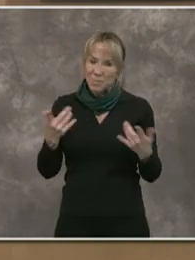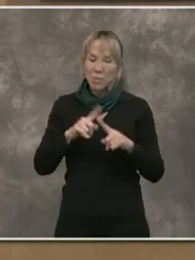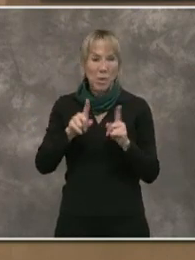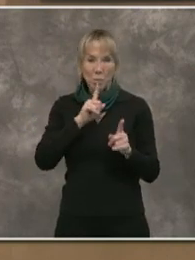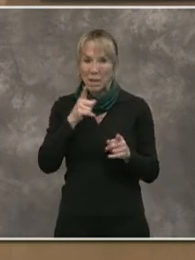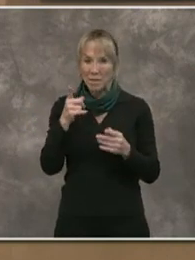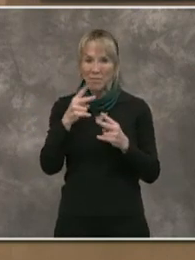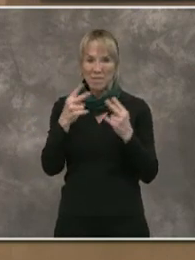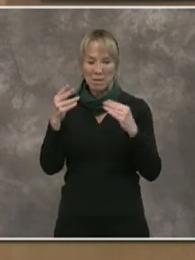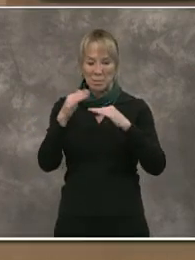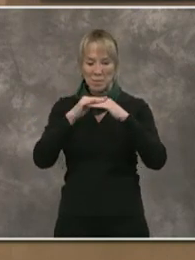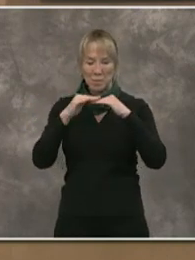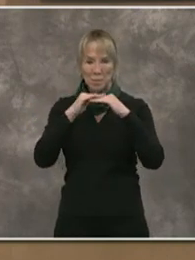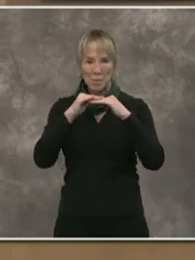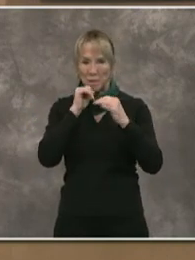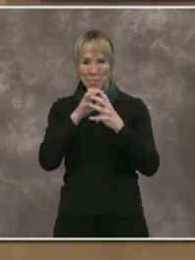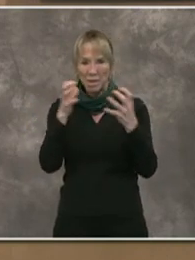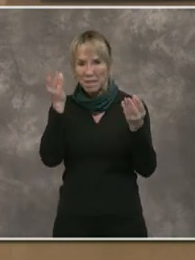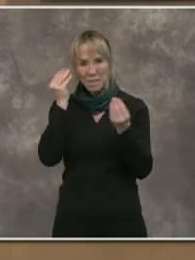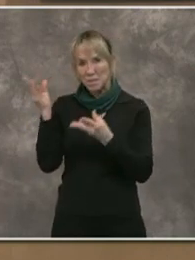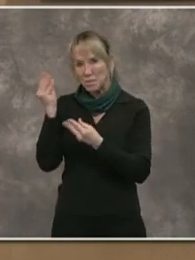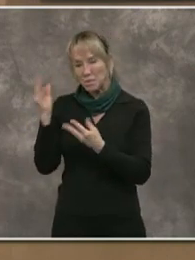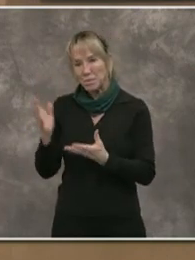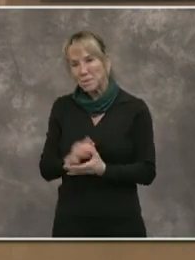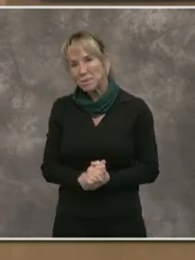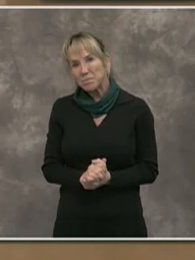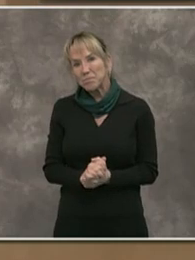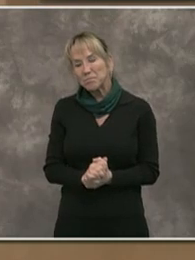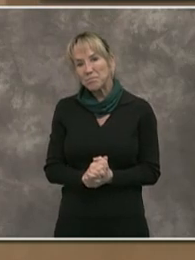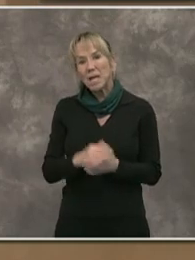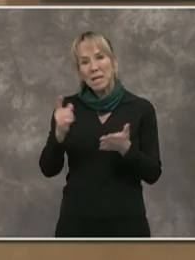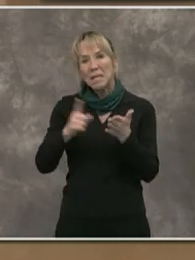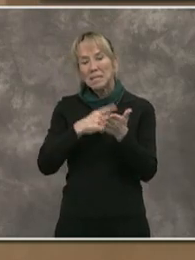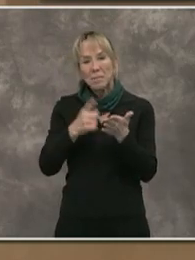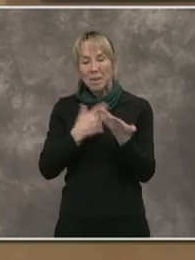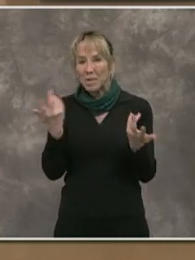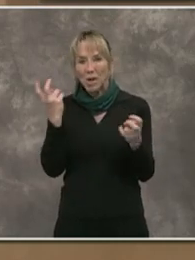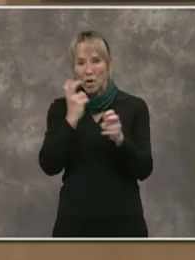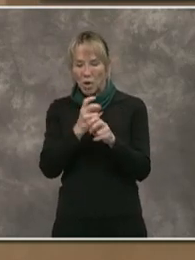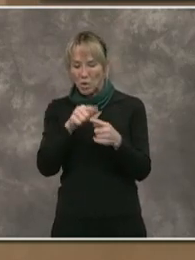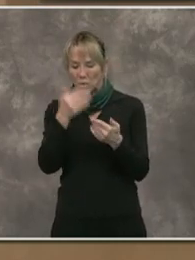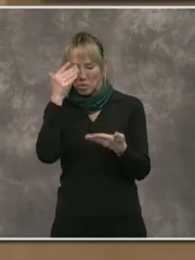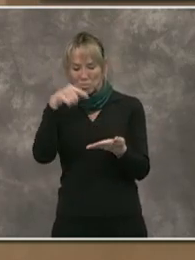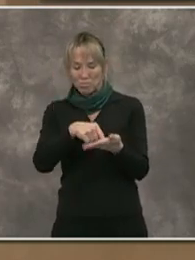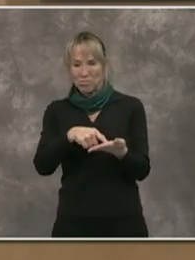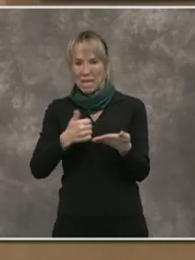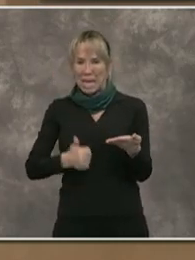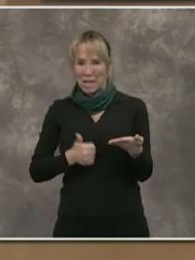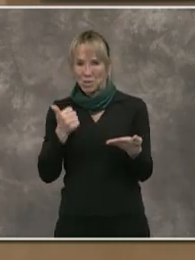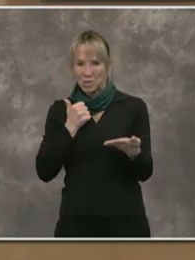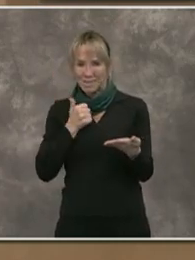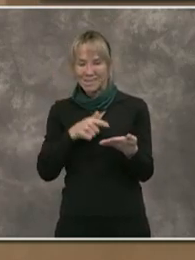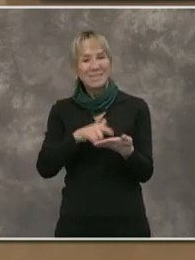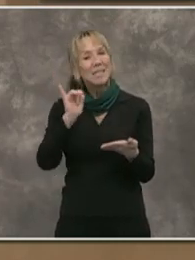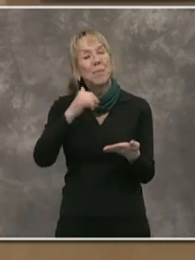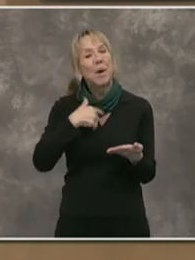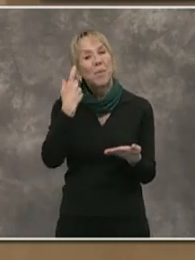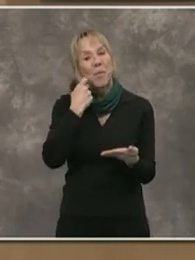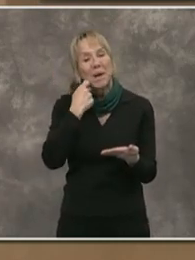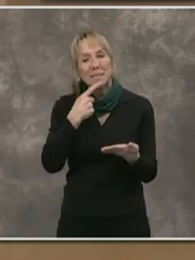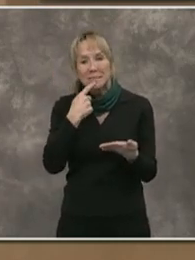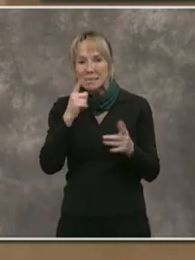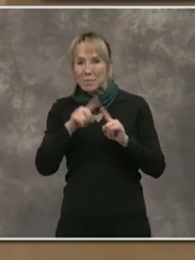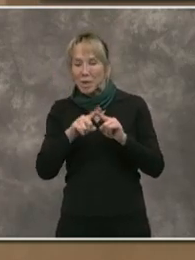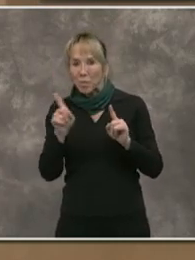more information than that. Sometimes the address can be difficult to interpret, as I gave in my previous answer.